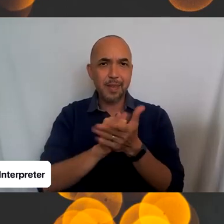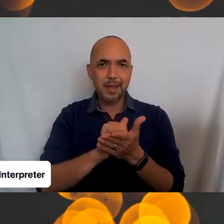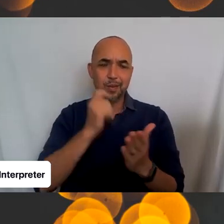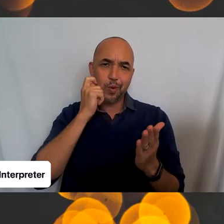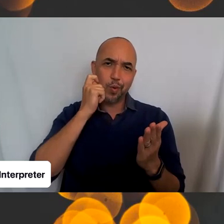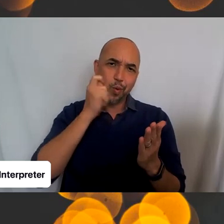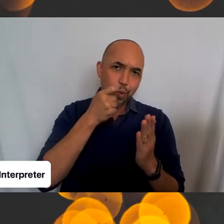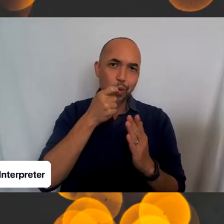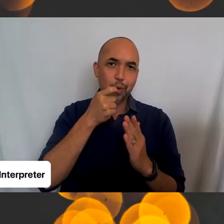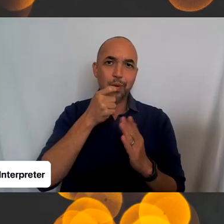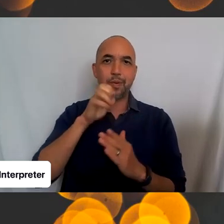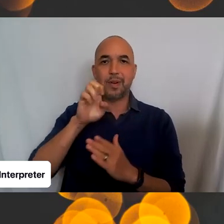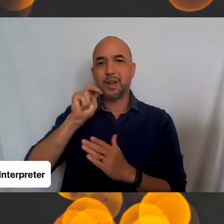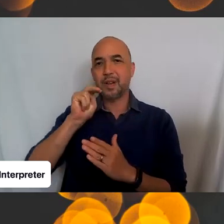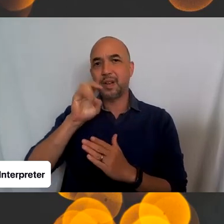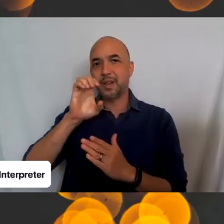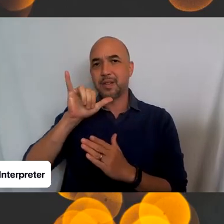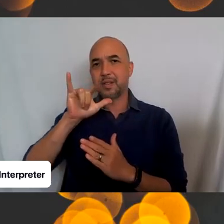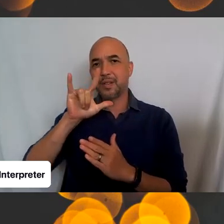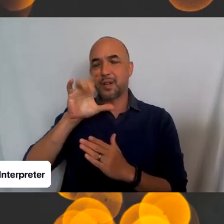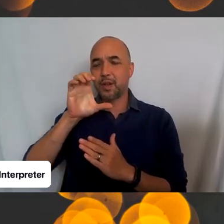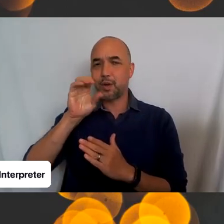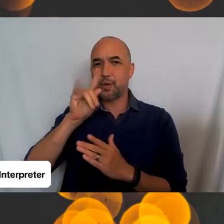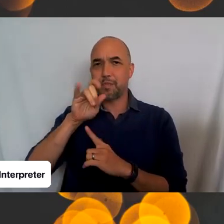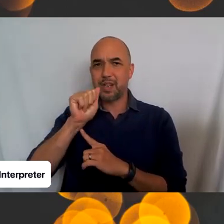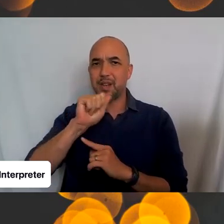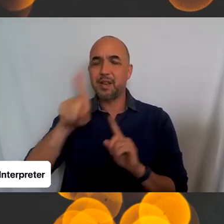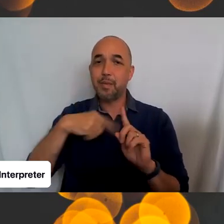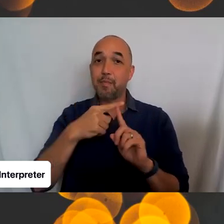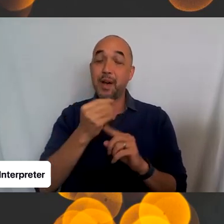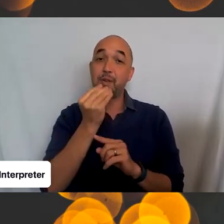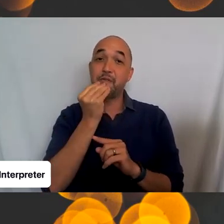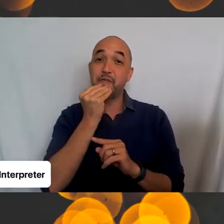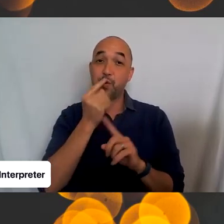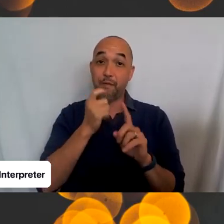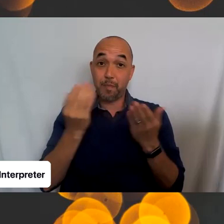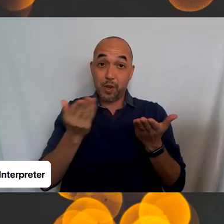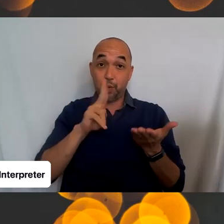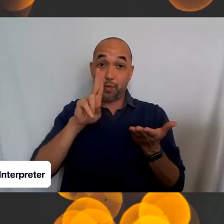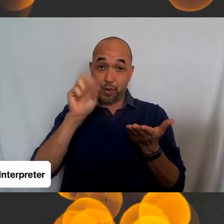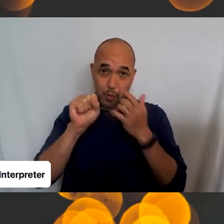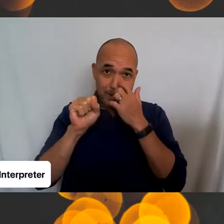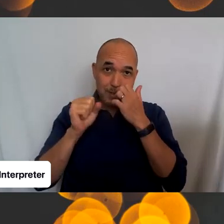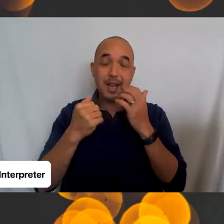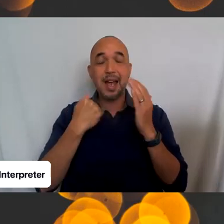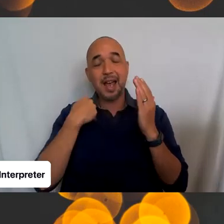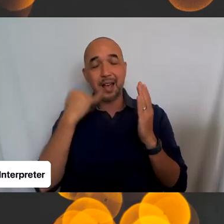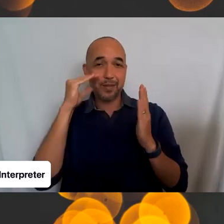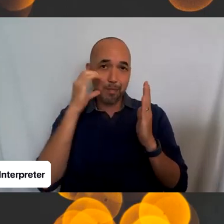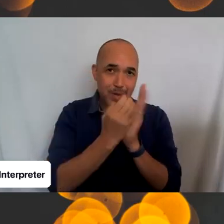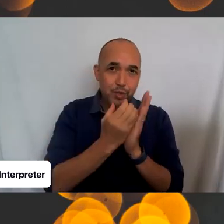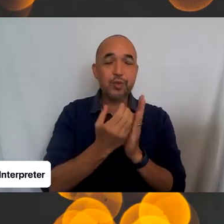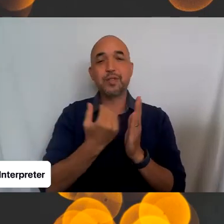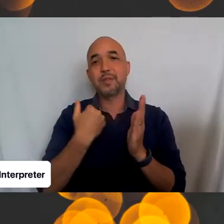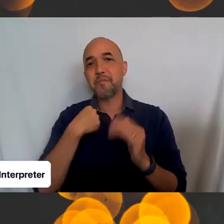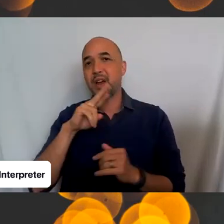foods in the United States. It has recipes, history, cocktail recipes. It's perfect for your November cooking. And we'll be chatting with Giselle,